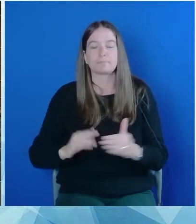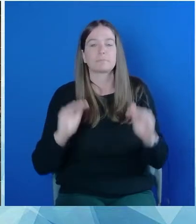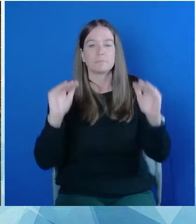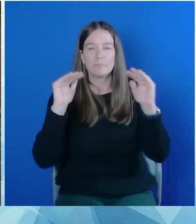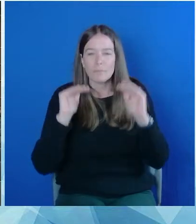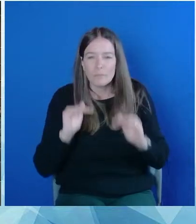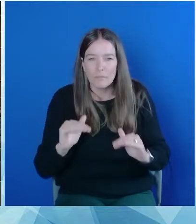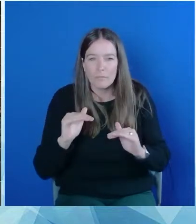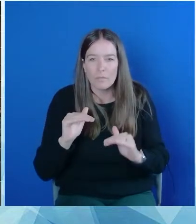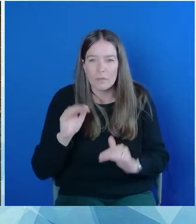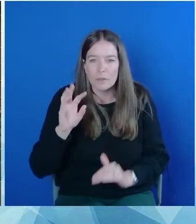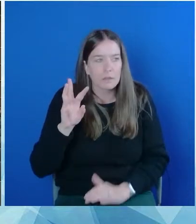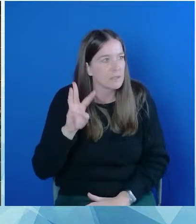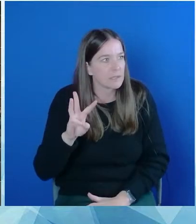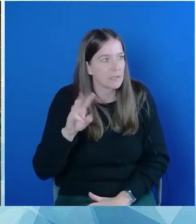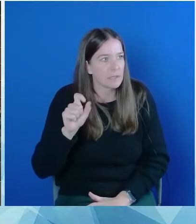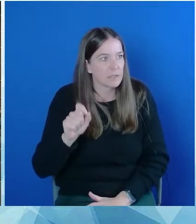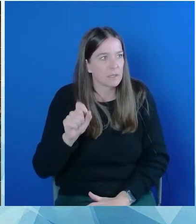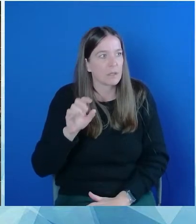policy JII,